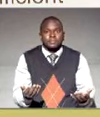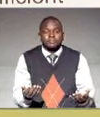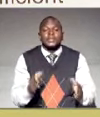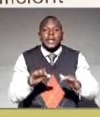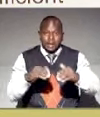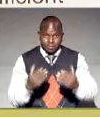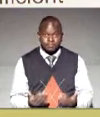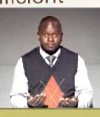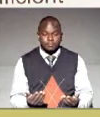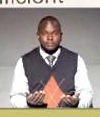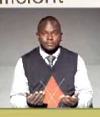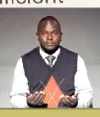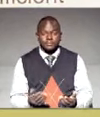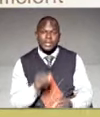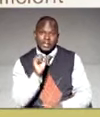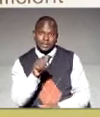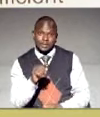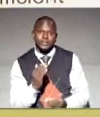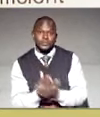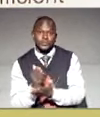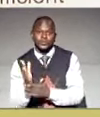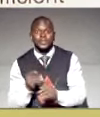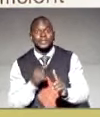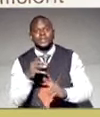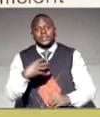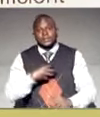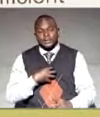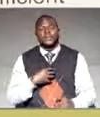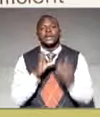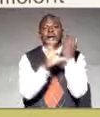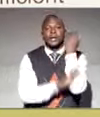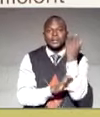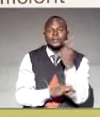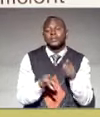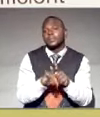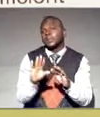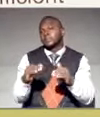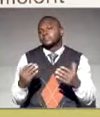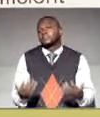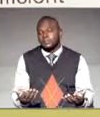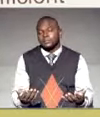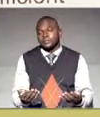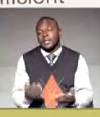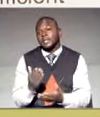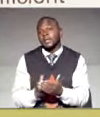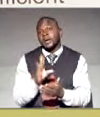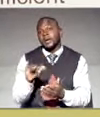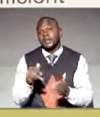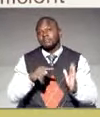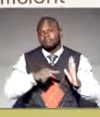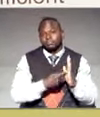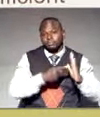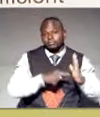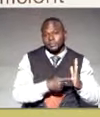So, yes, that's the target that we wish as a country, but certainly there are certain other factors that must